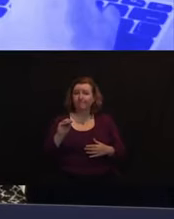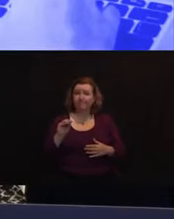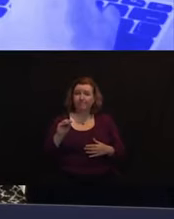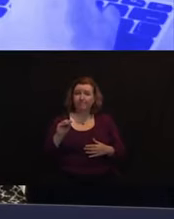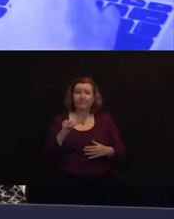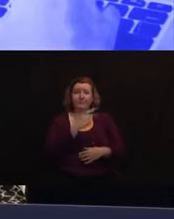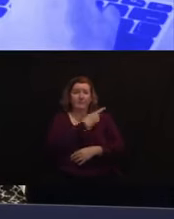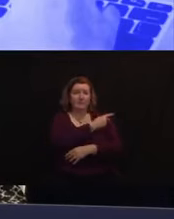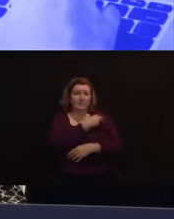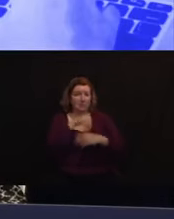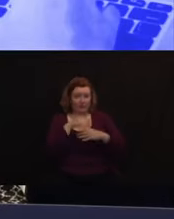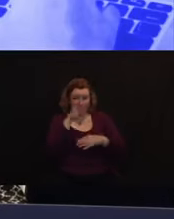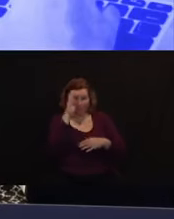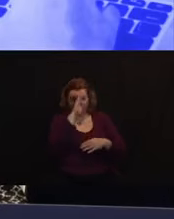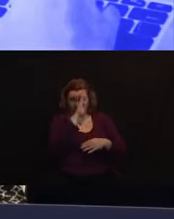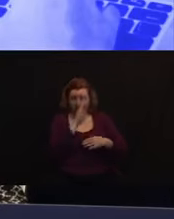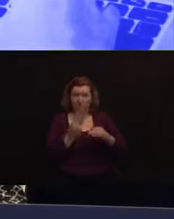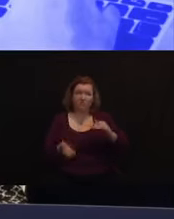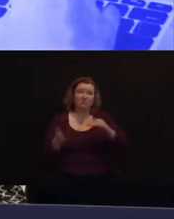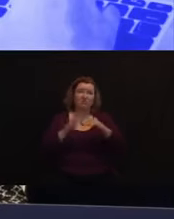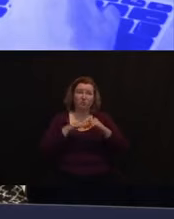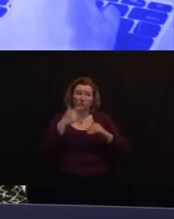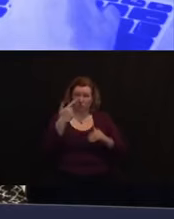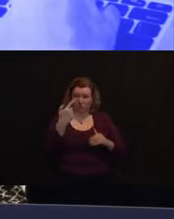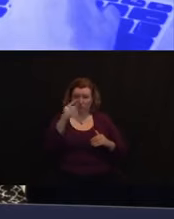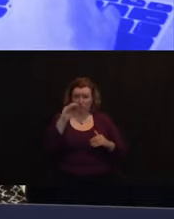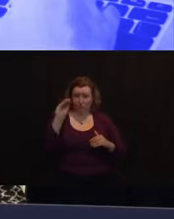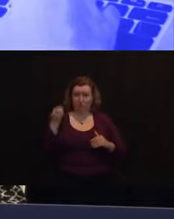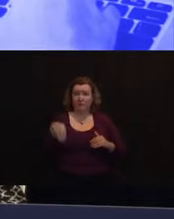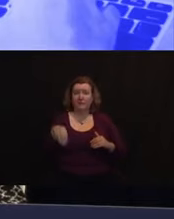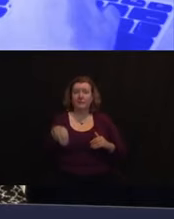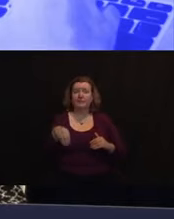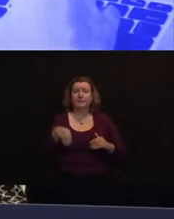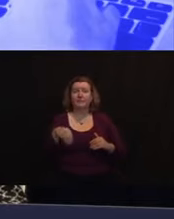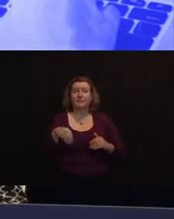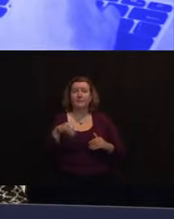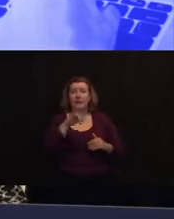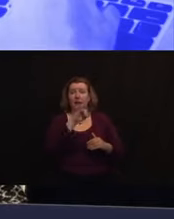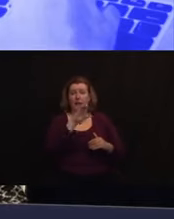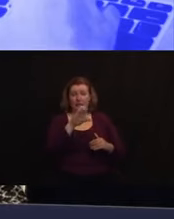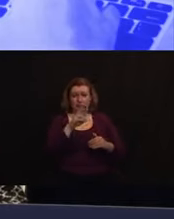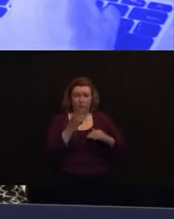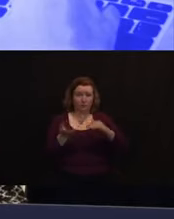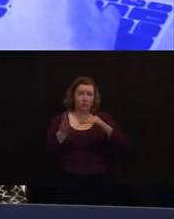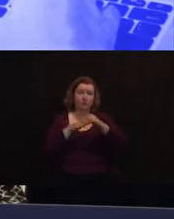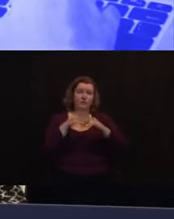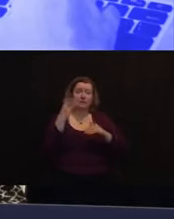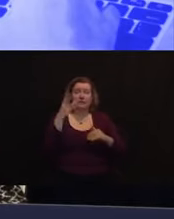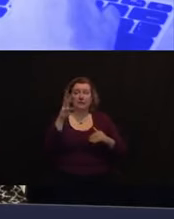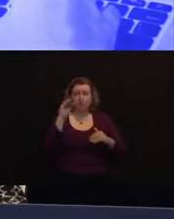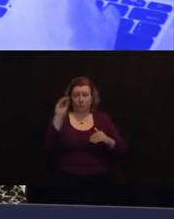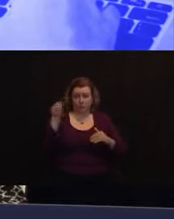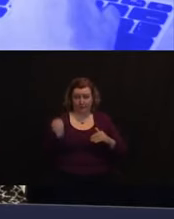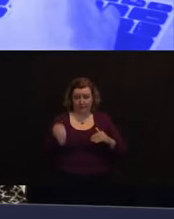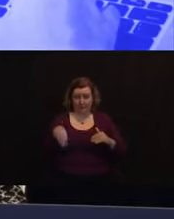up 21%, and patients in ICU are up 16%.